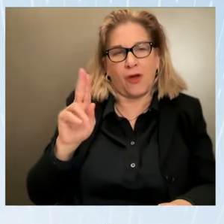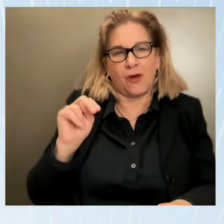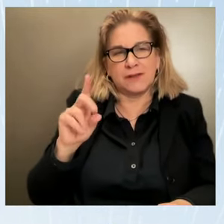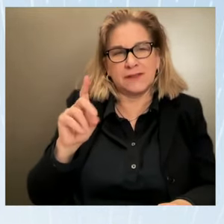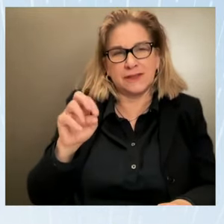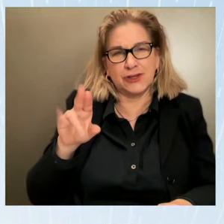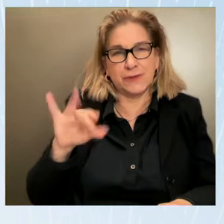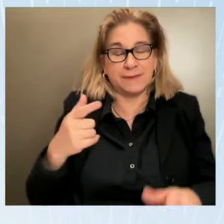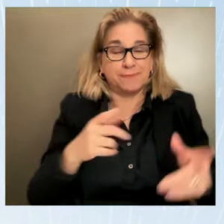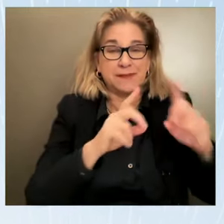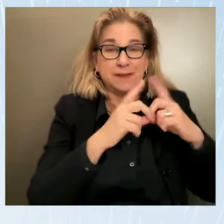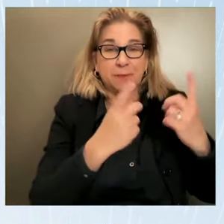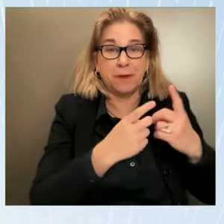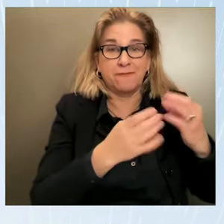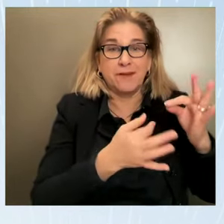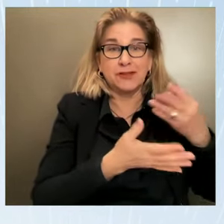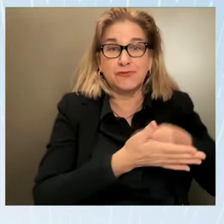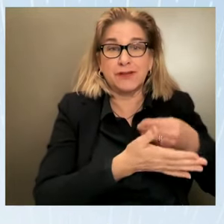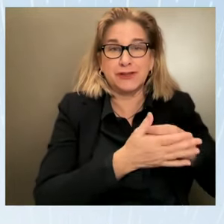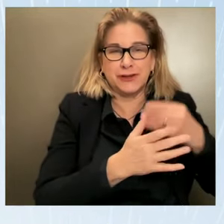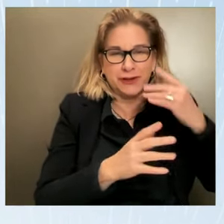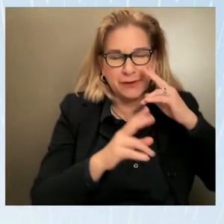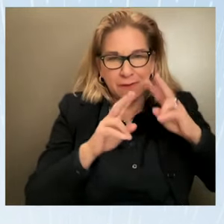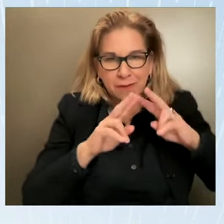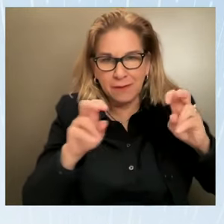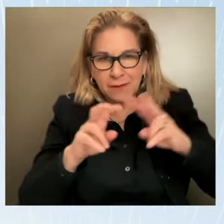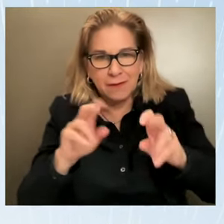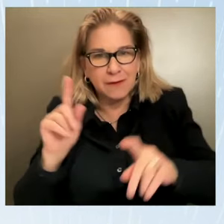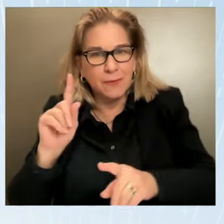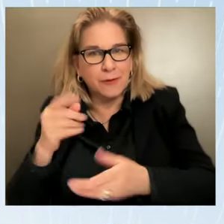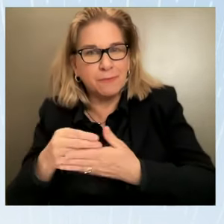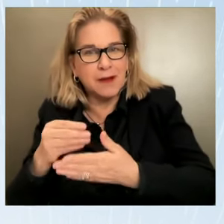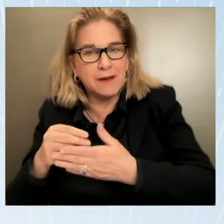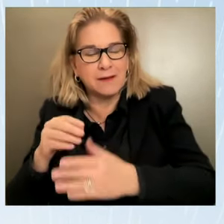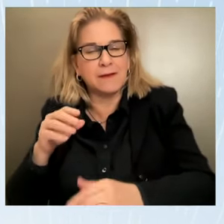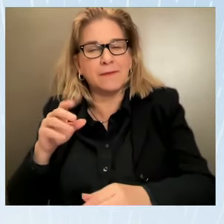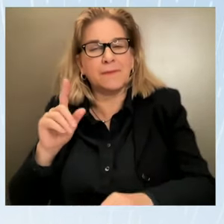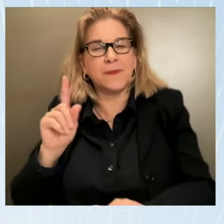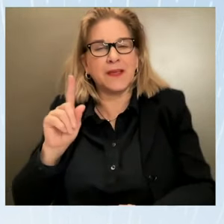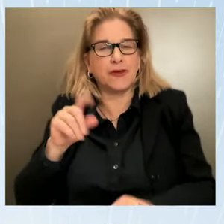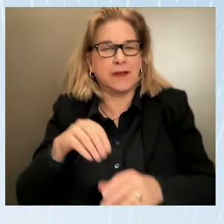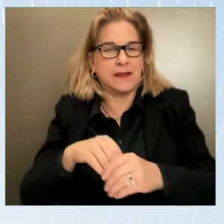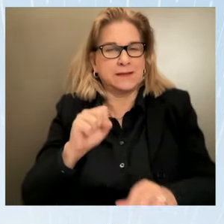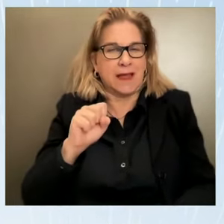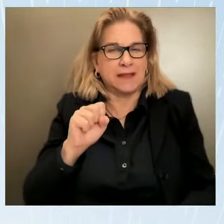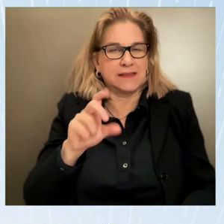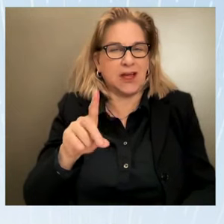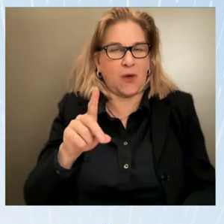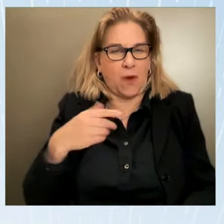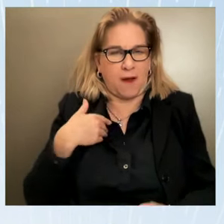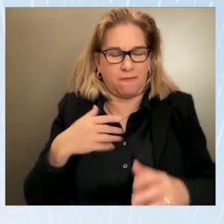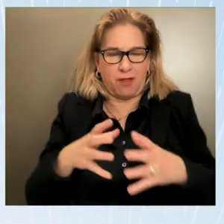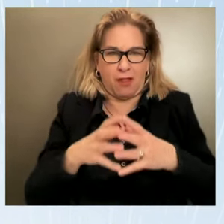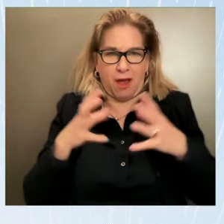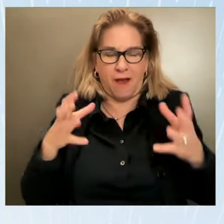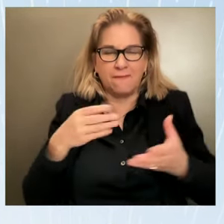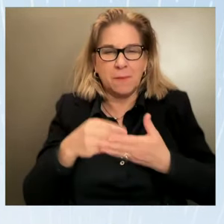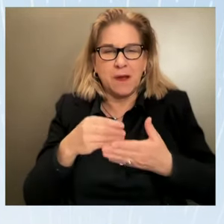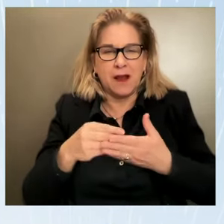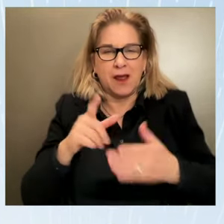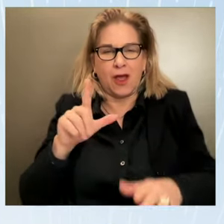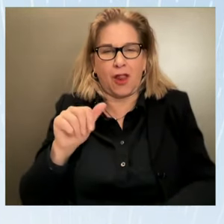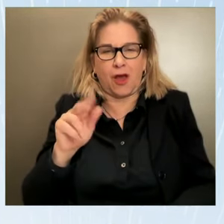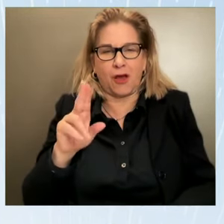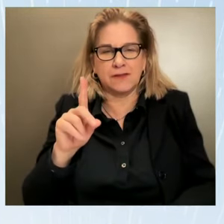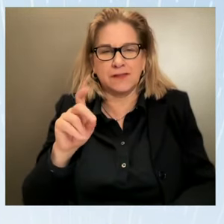conversation with law enforcement partners about how we can best pursue these profits, follow the money, to combat these crimes,